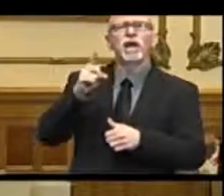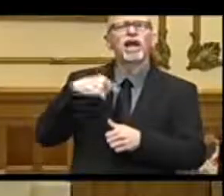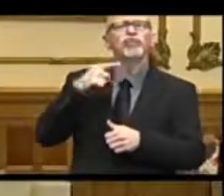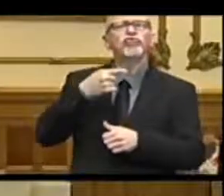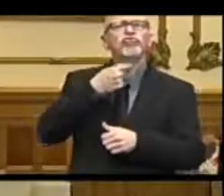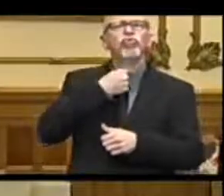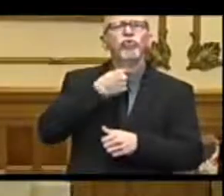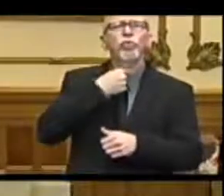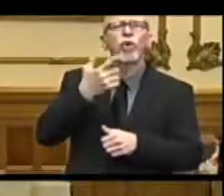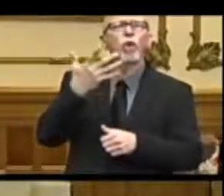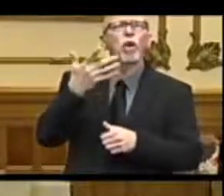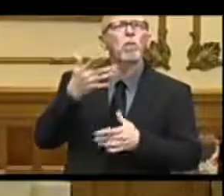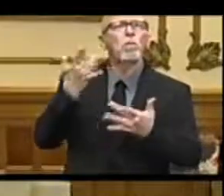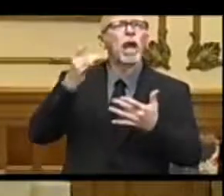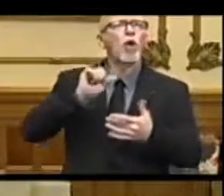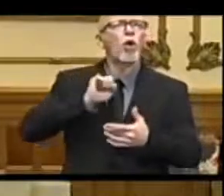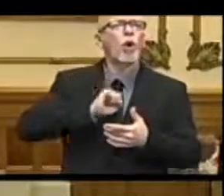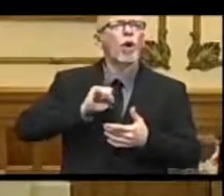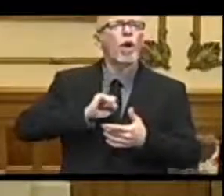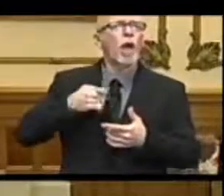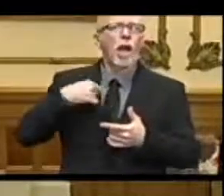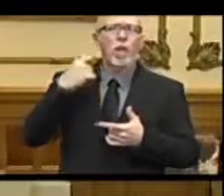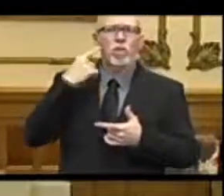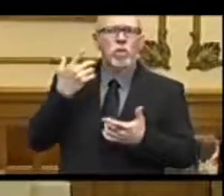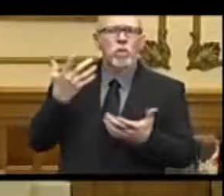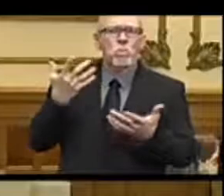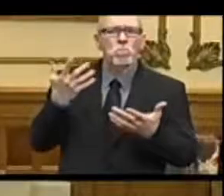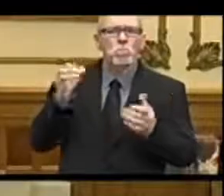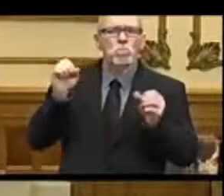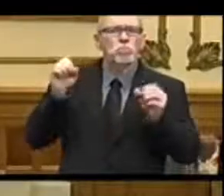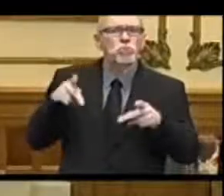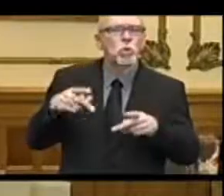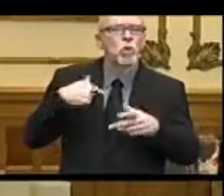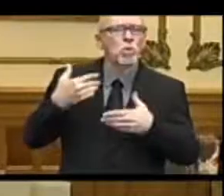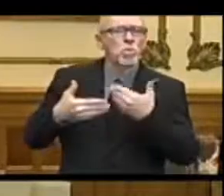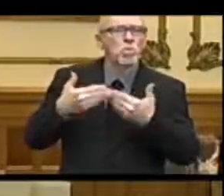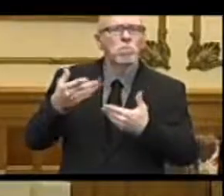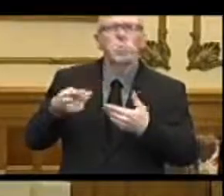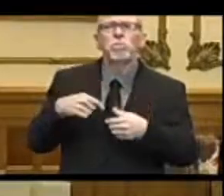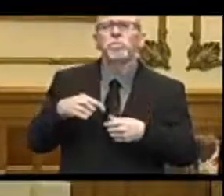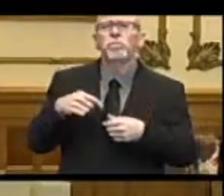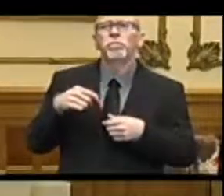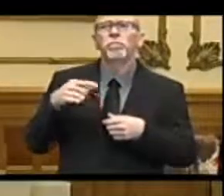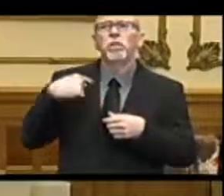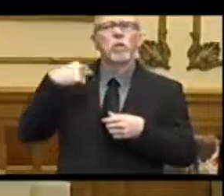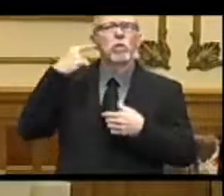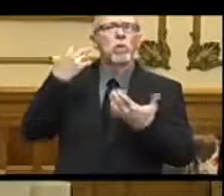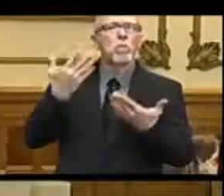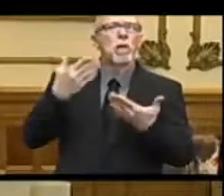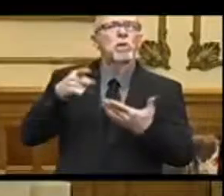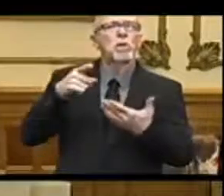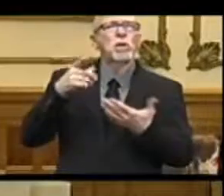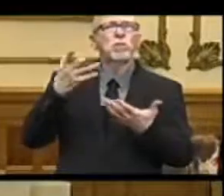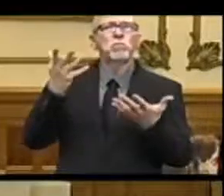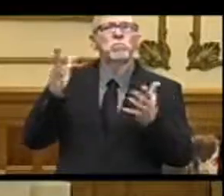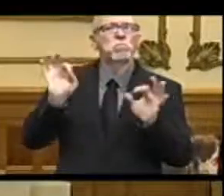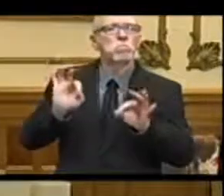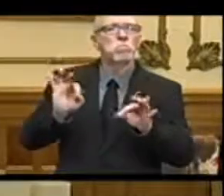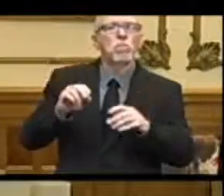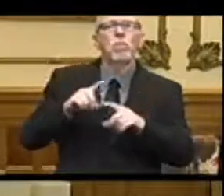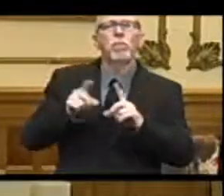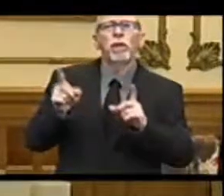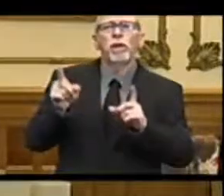sore throat and a mild cough. I really was doing pretty well. So I actually thought, hey, I'm one of those mildly symptomatic, nothing to worry about, just kind of cruise on.